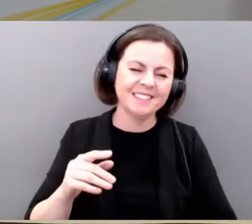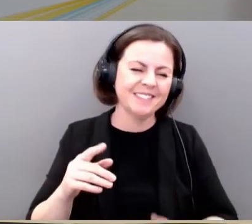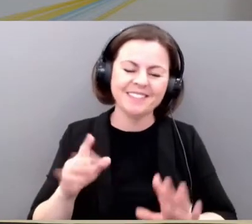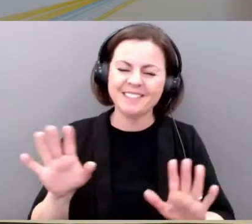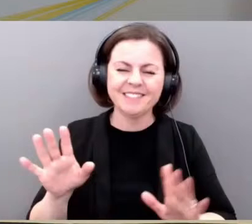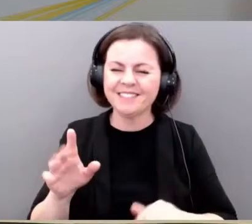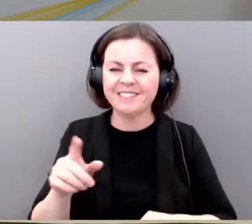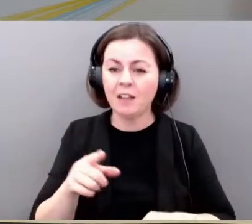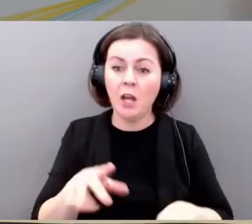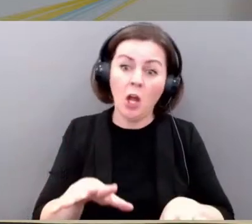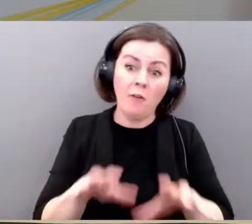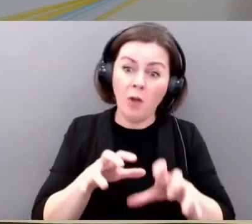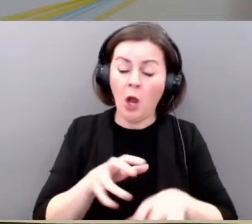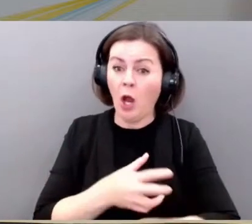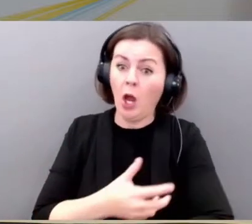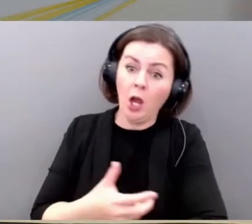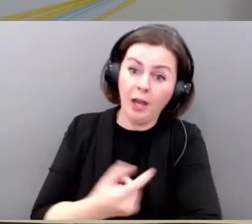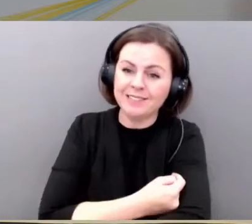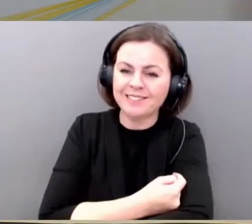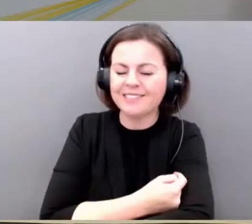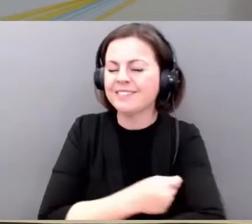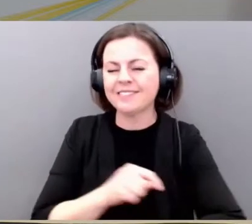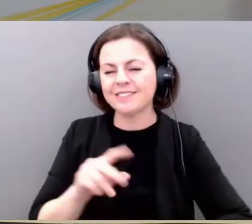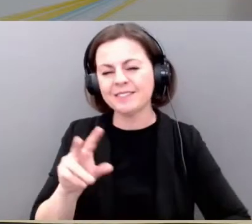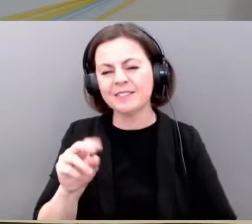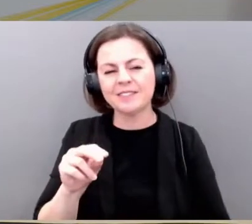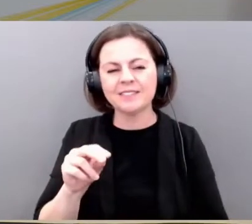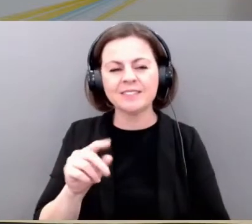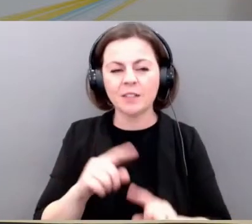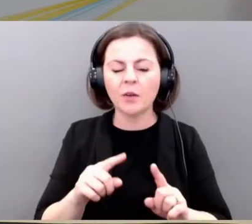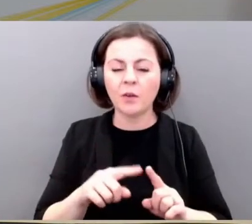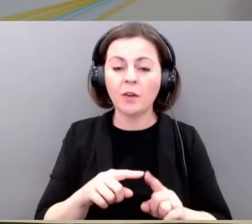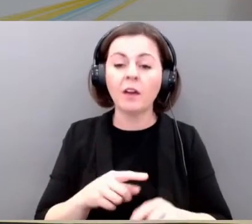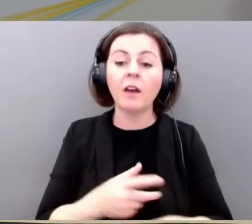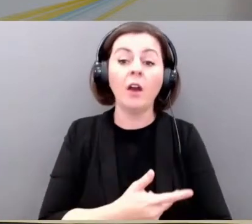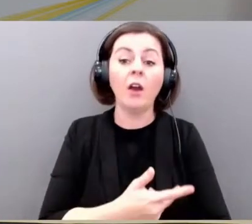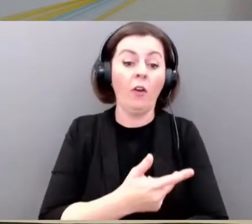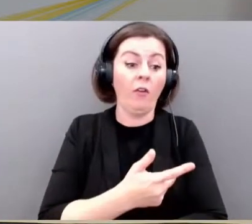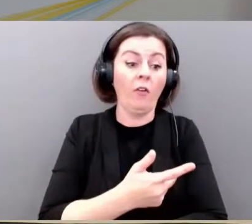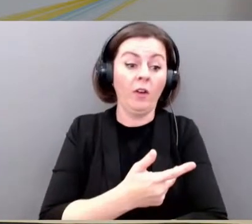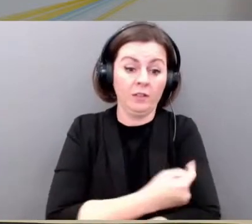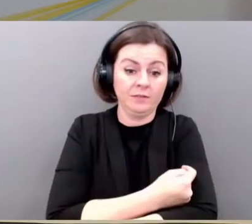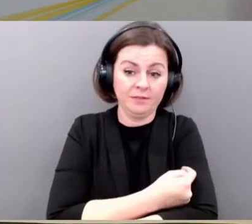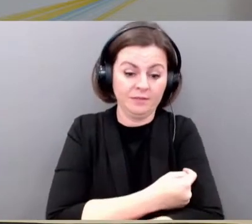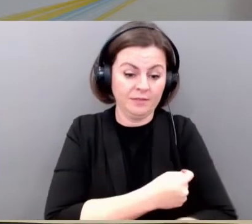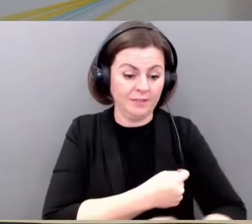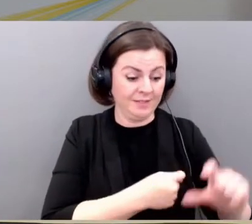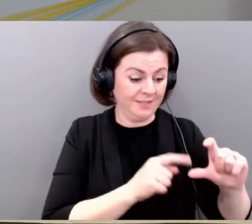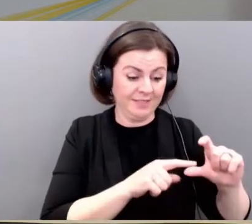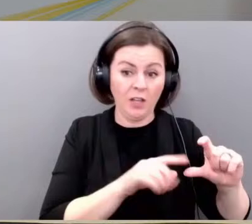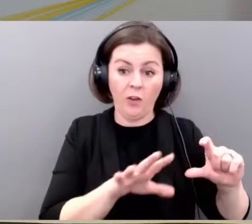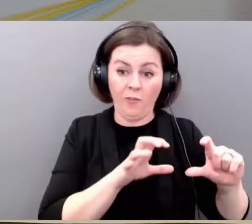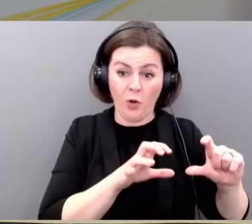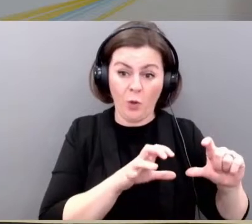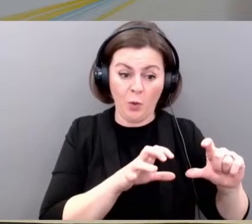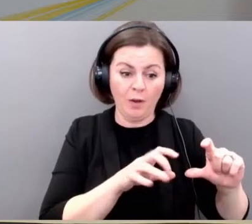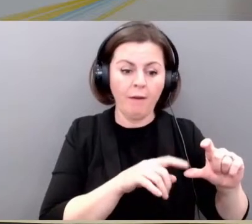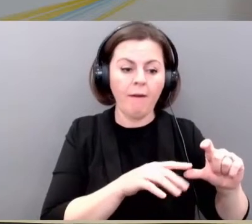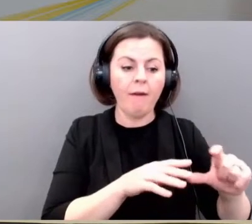getting the frozen product, but it is. It's thawed out and then it's administered,